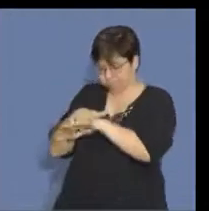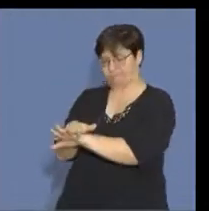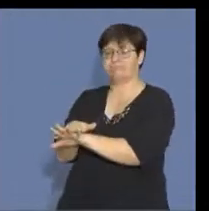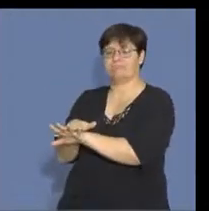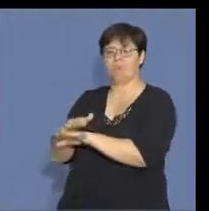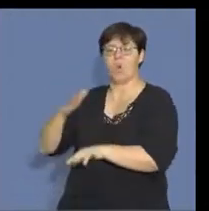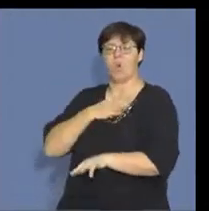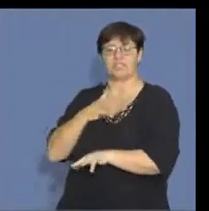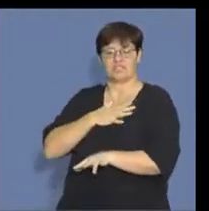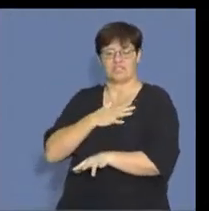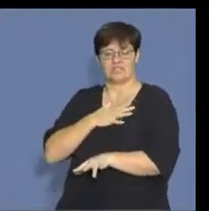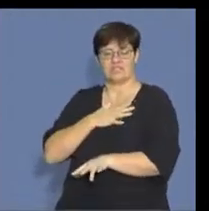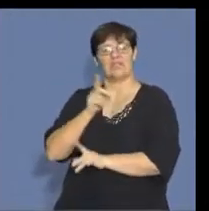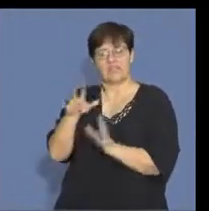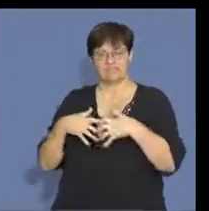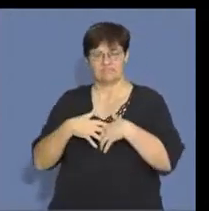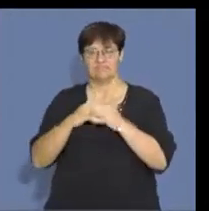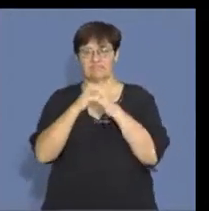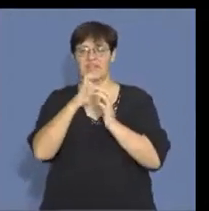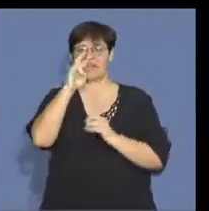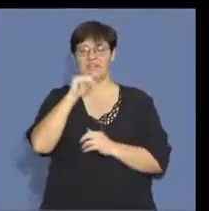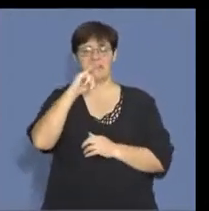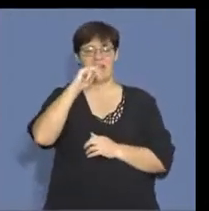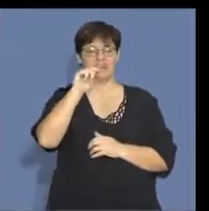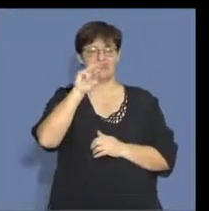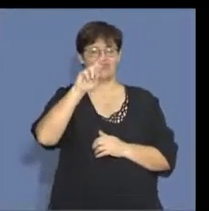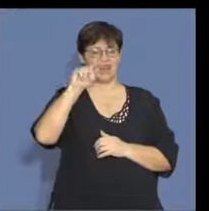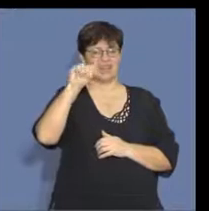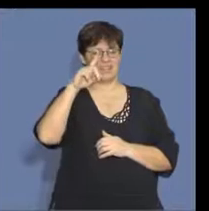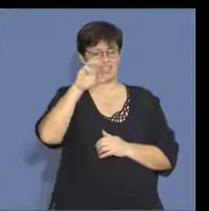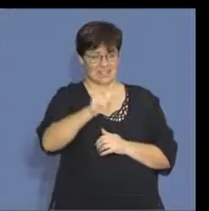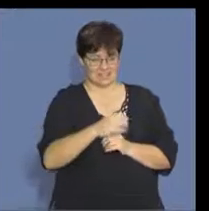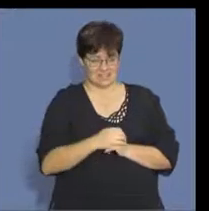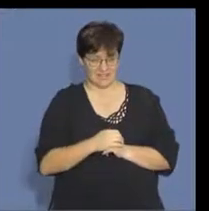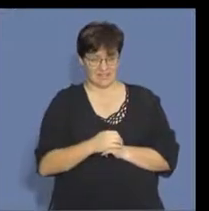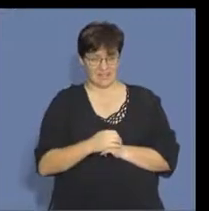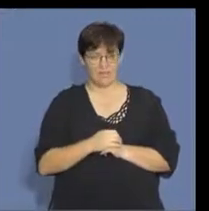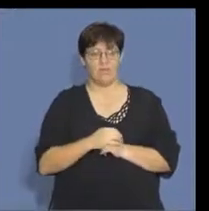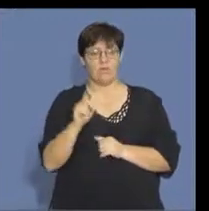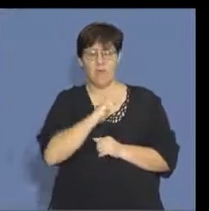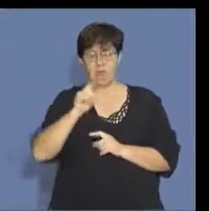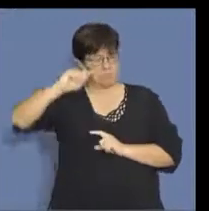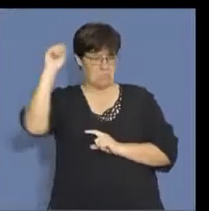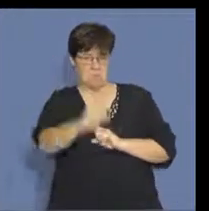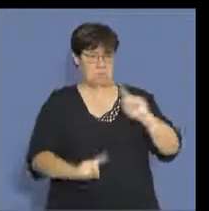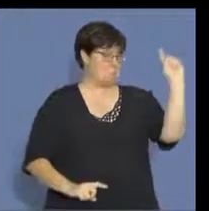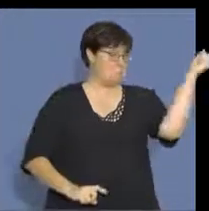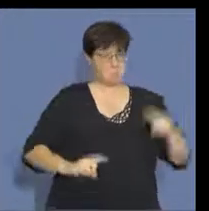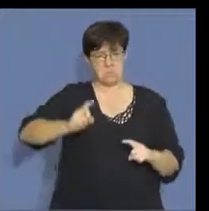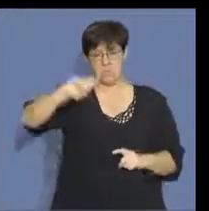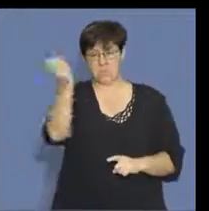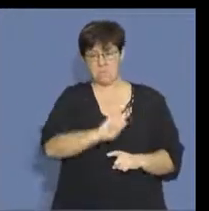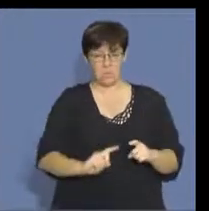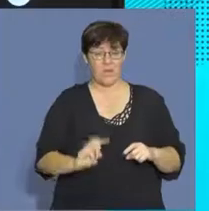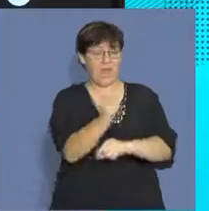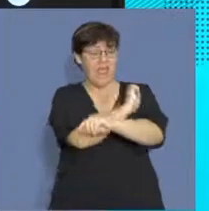the atmosphere, and that forms nitrates. So you'll see this image shows you large amounts of lightning. And the energy from